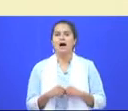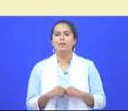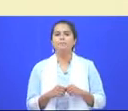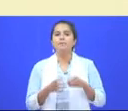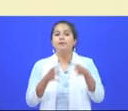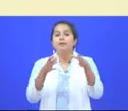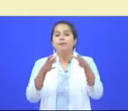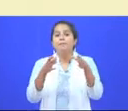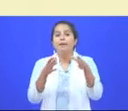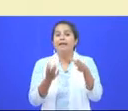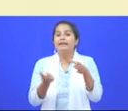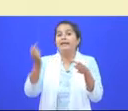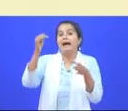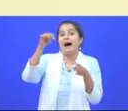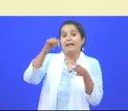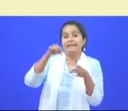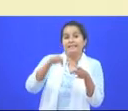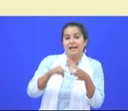Kasyam